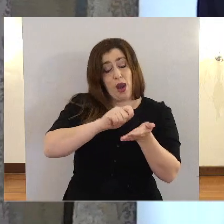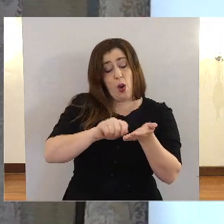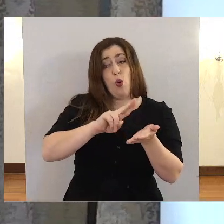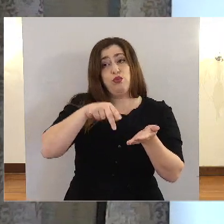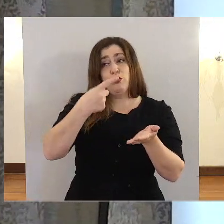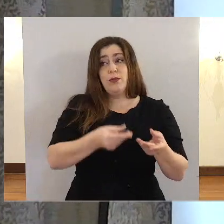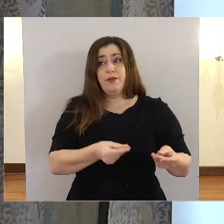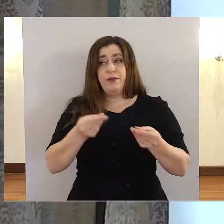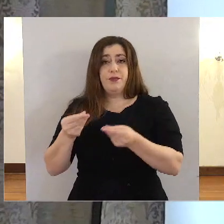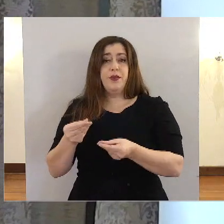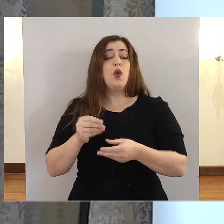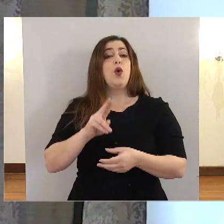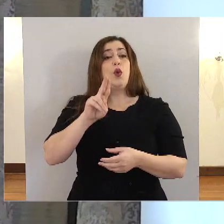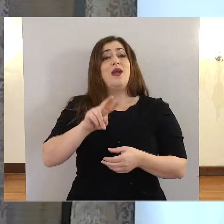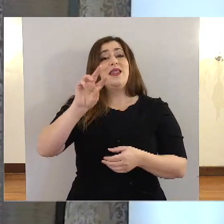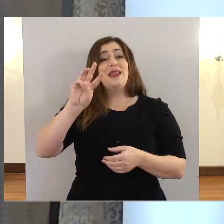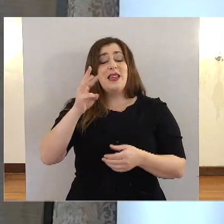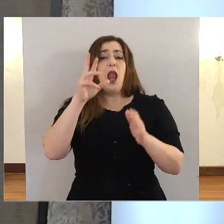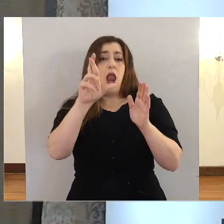if you're not willing to just